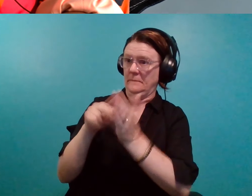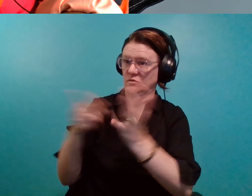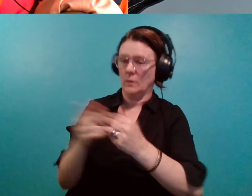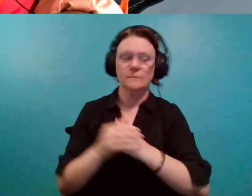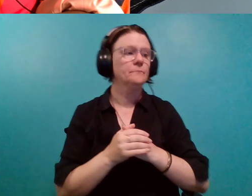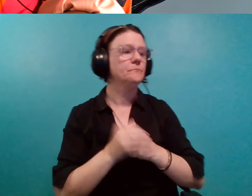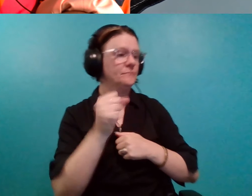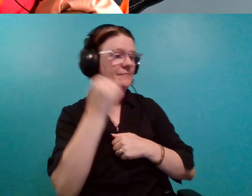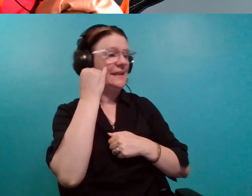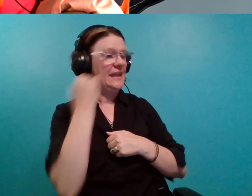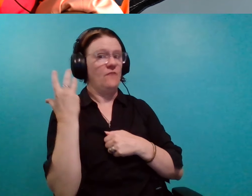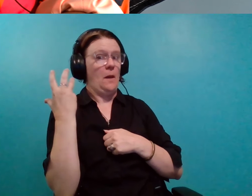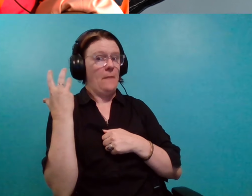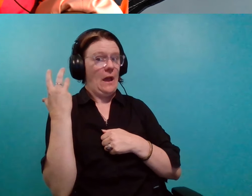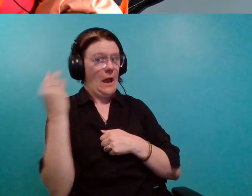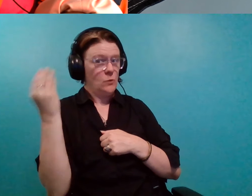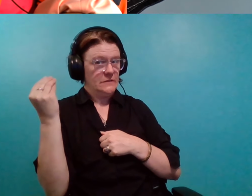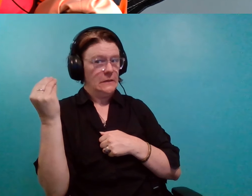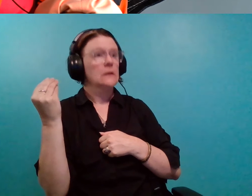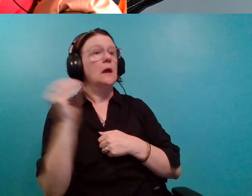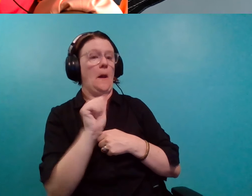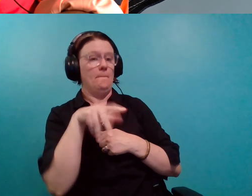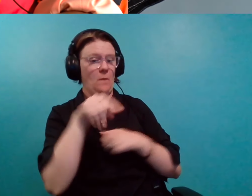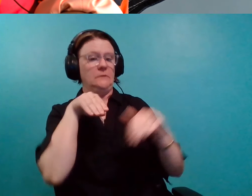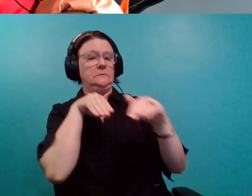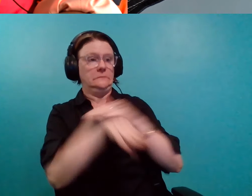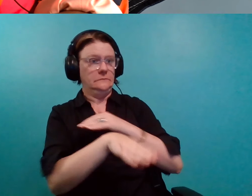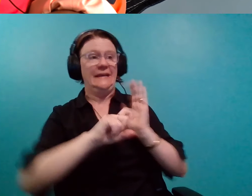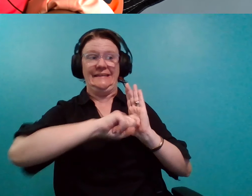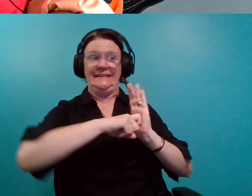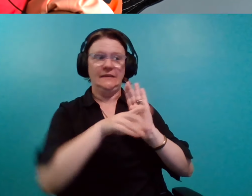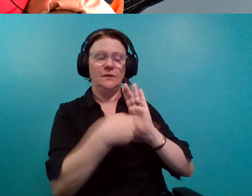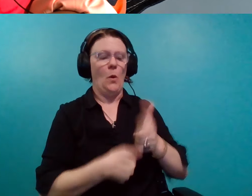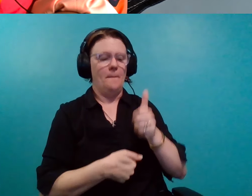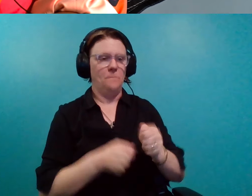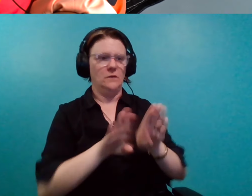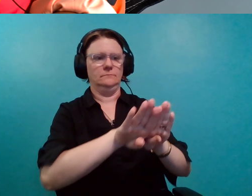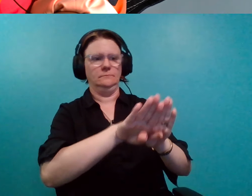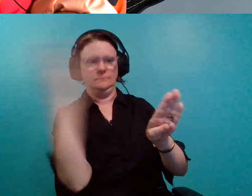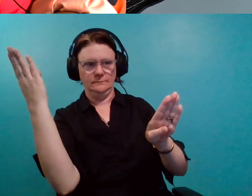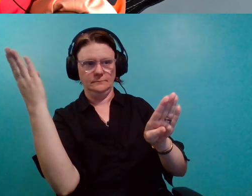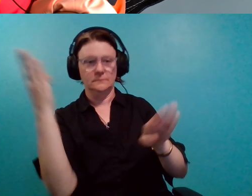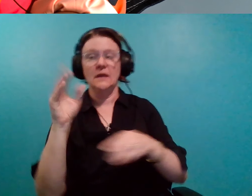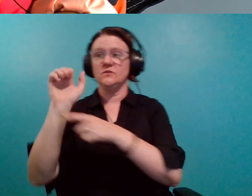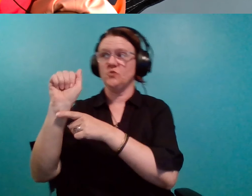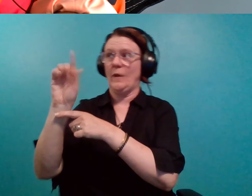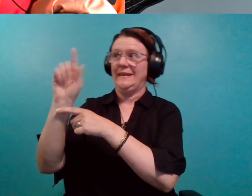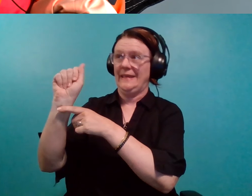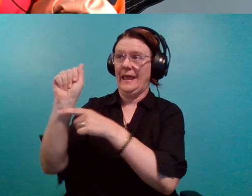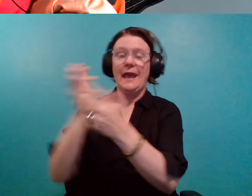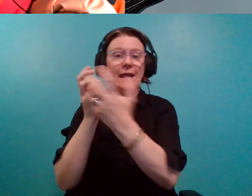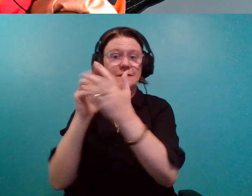on my keys where if I'm coming in from outside, I can hit that button instead of struggling to open the door. So ADA and accessible is